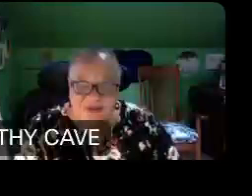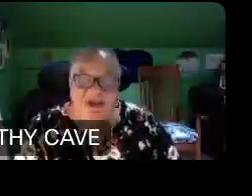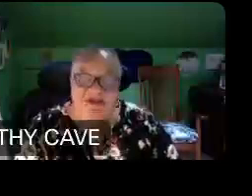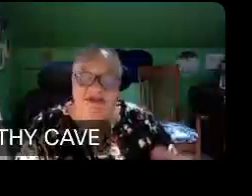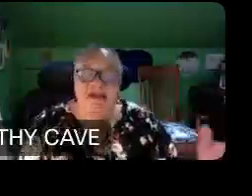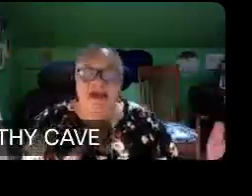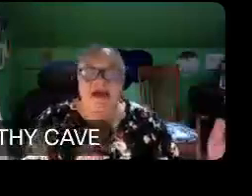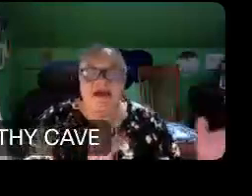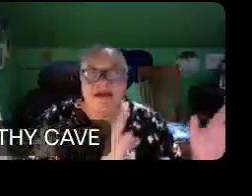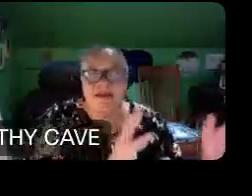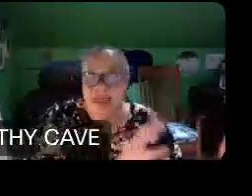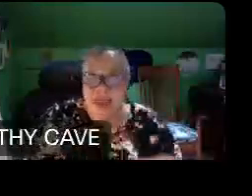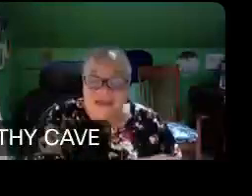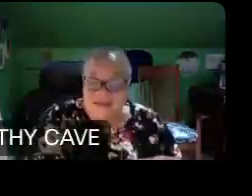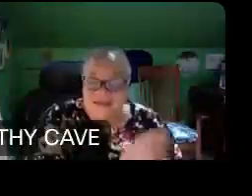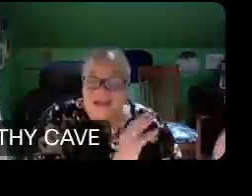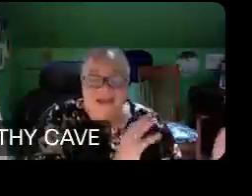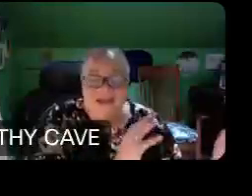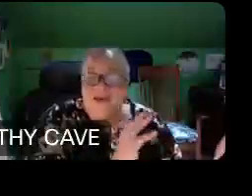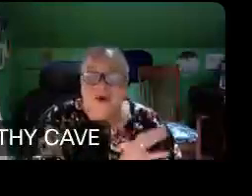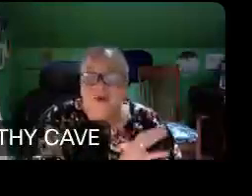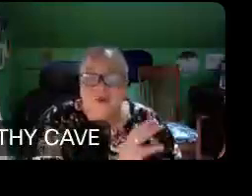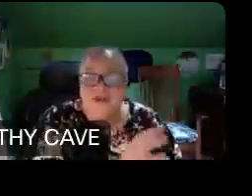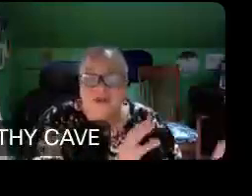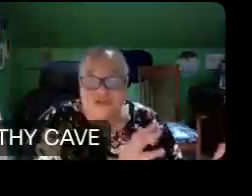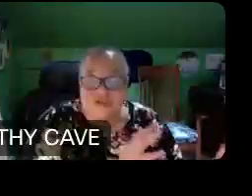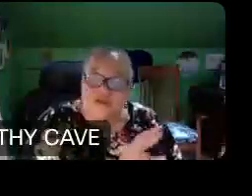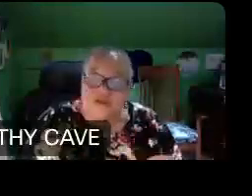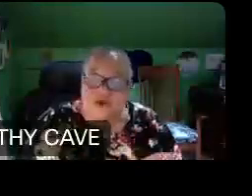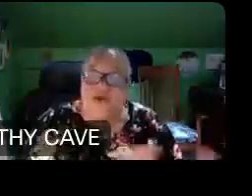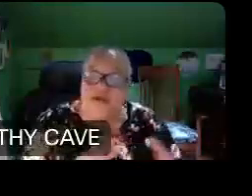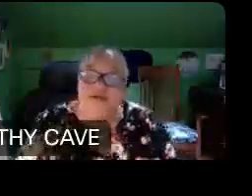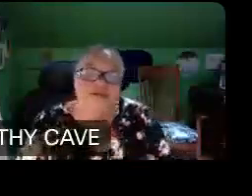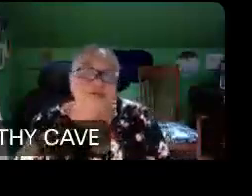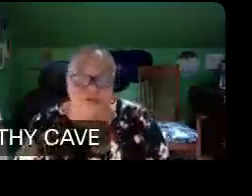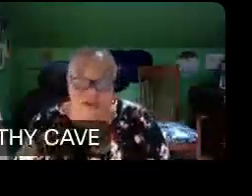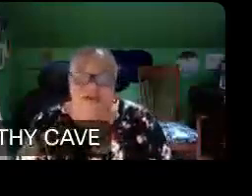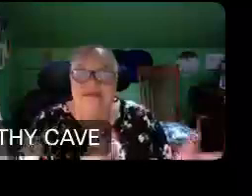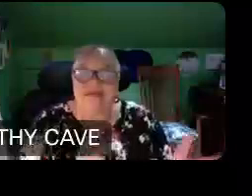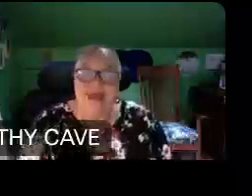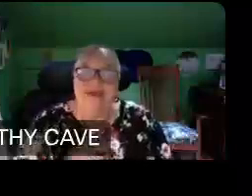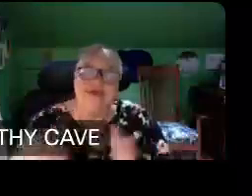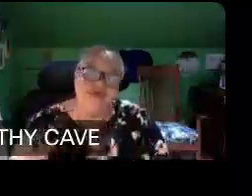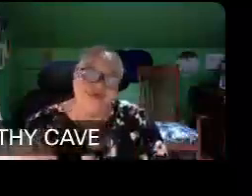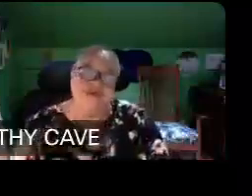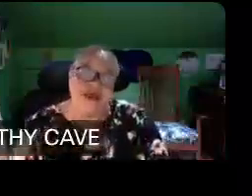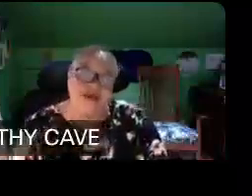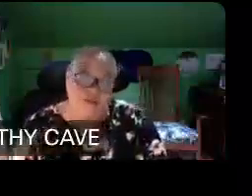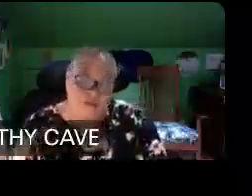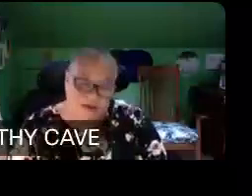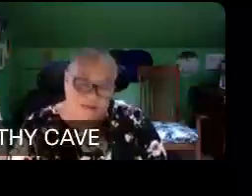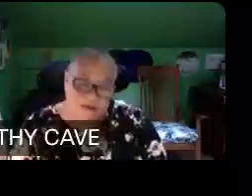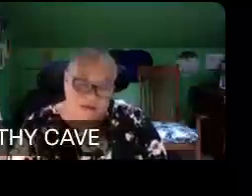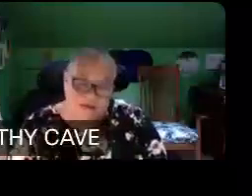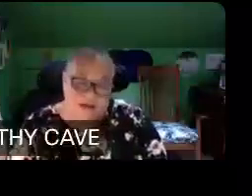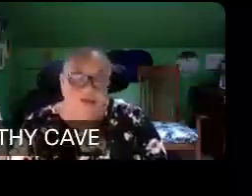trauma response. In the past, I didn't know what those smells were, but now I do. So now I can do things that cope